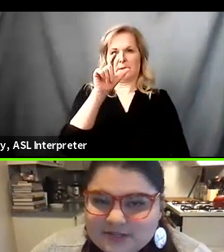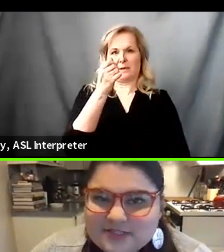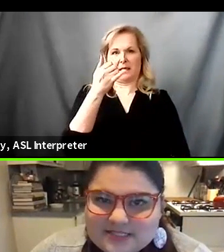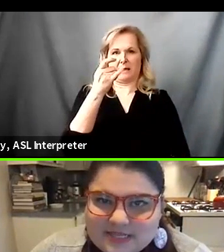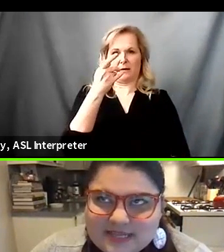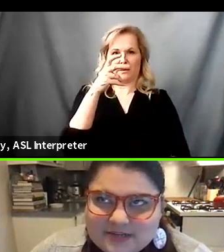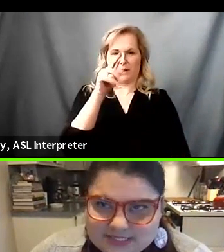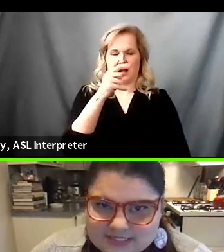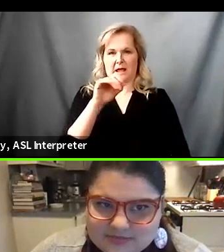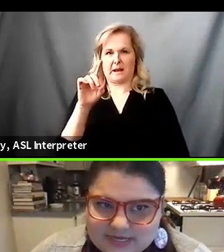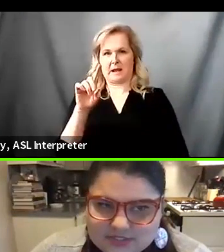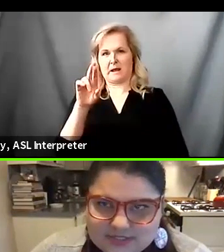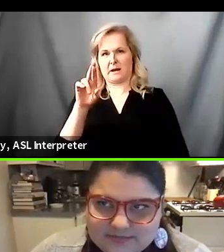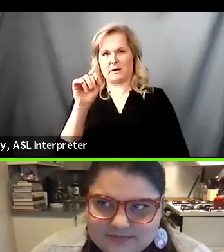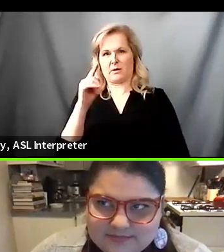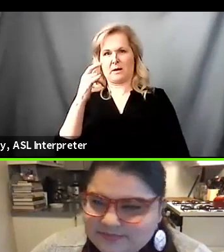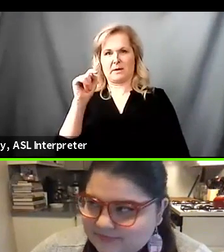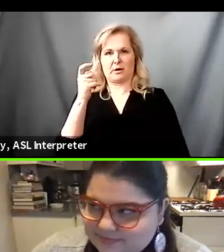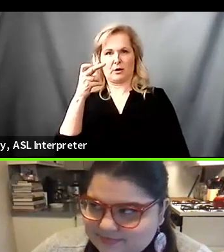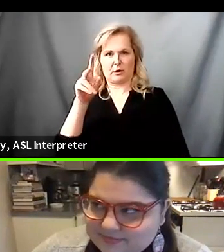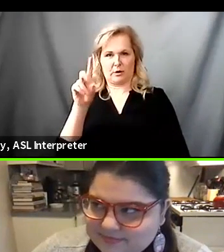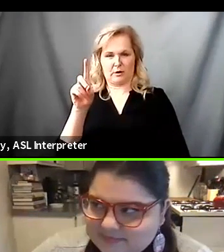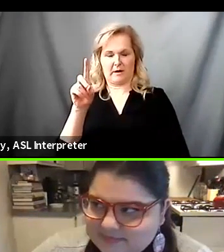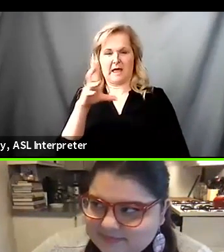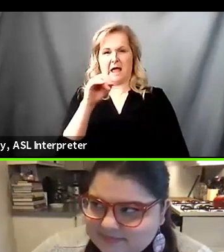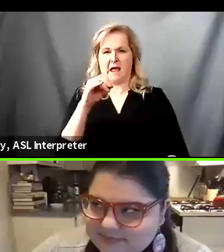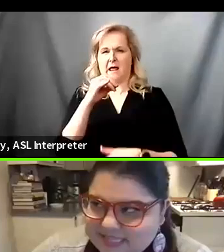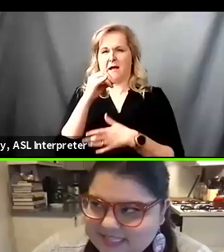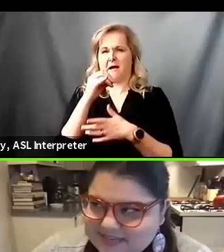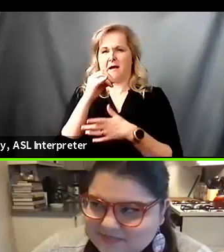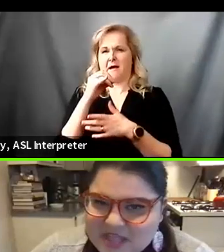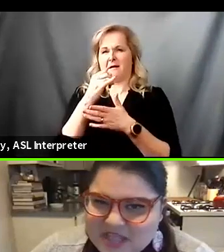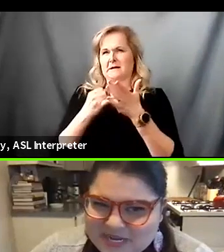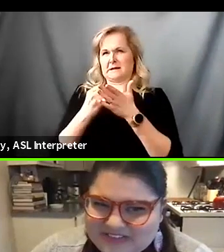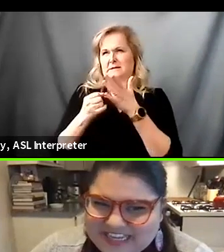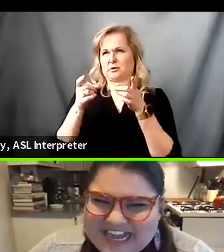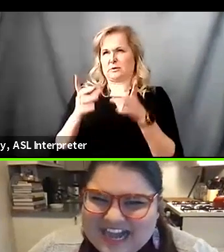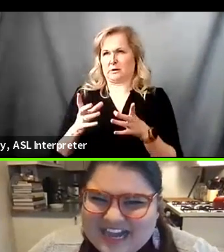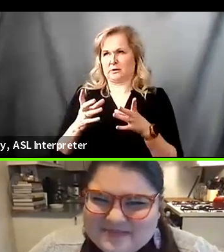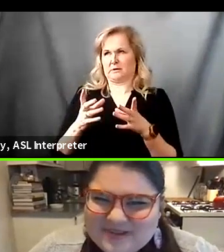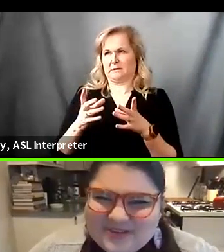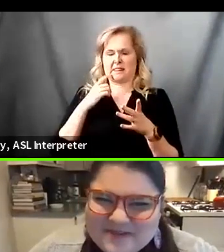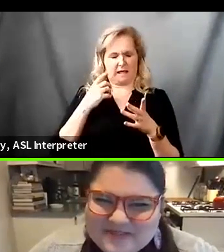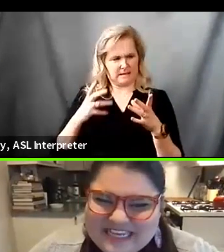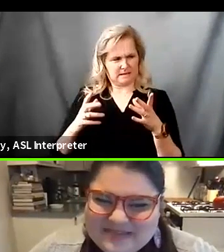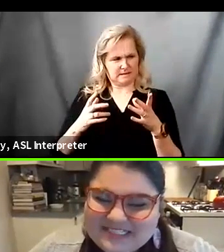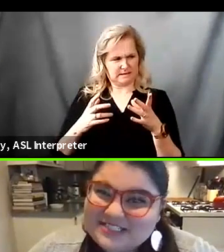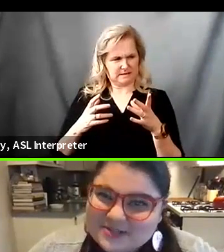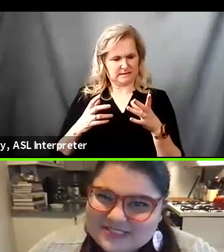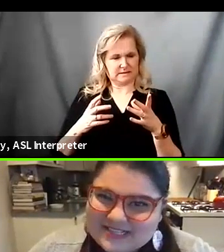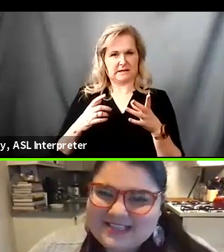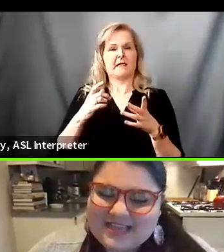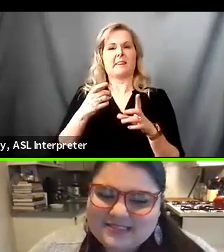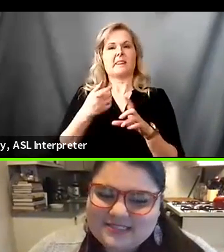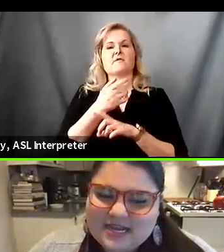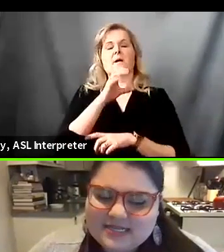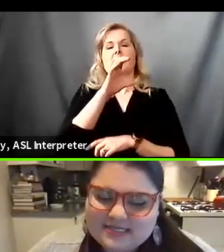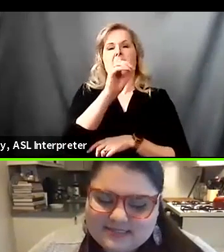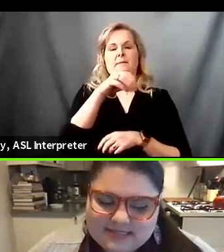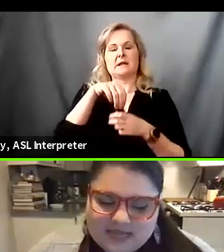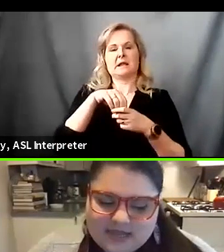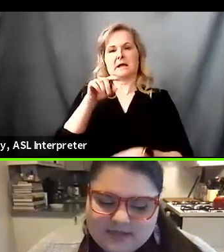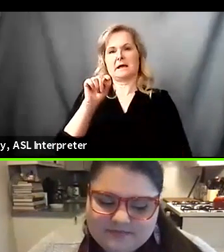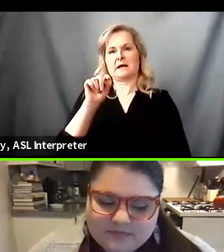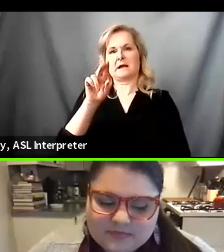dramaturg, an artistic director. I think that's it. Anyway, of a company based in Tulsa that